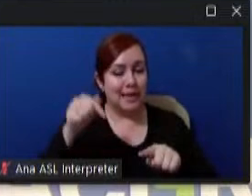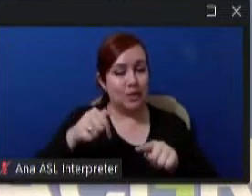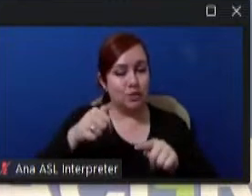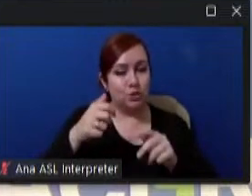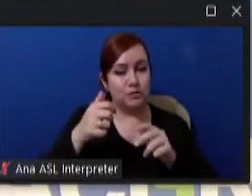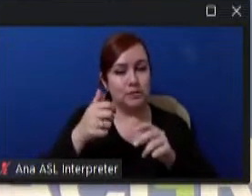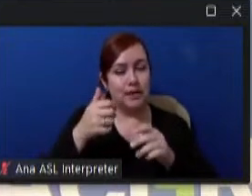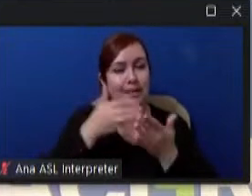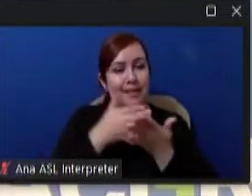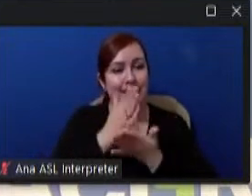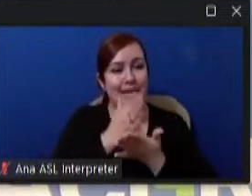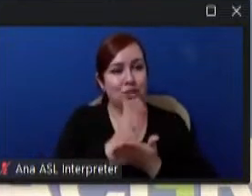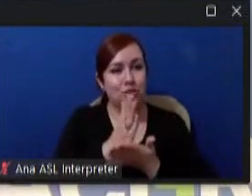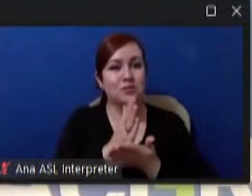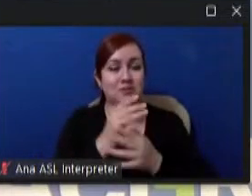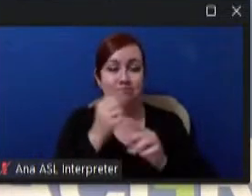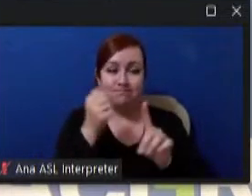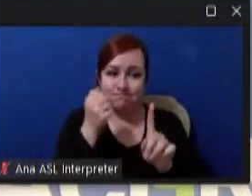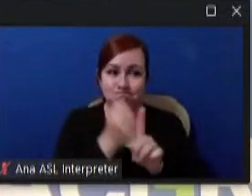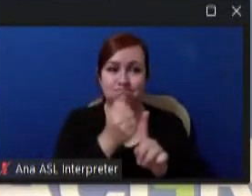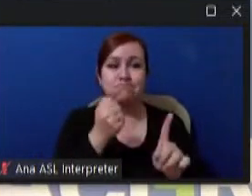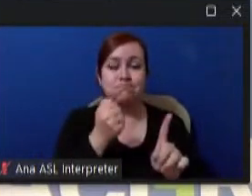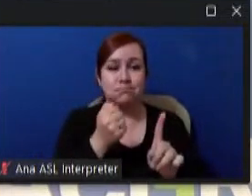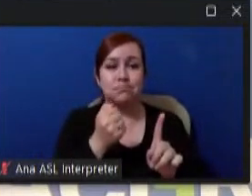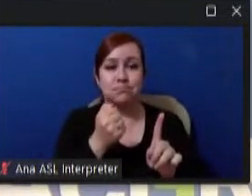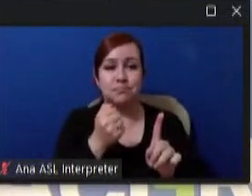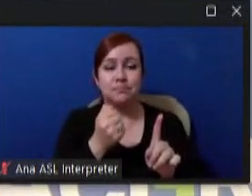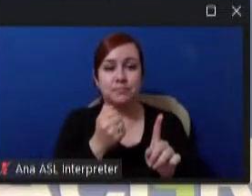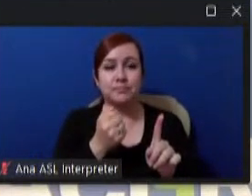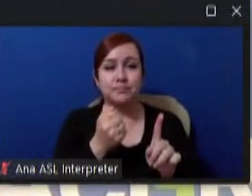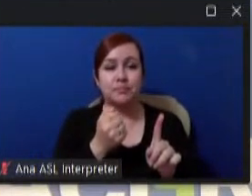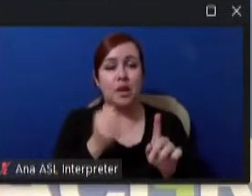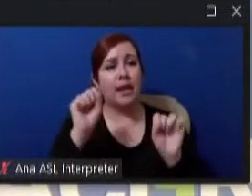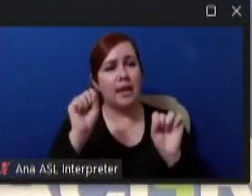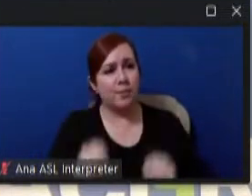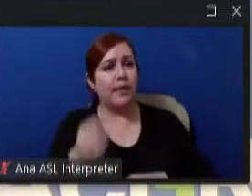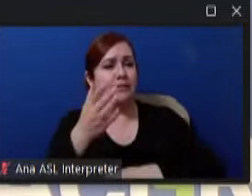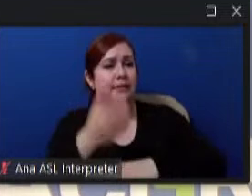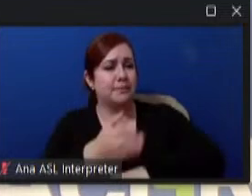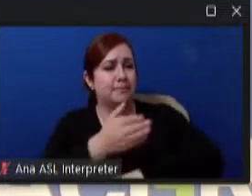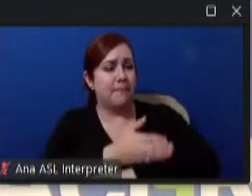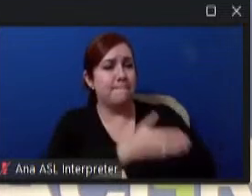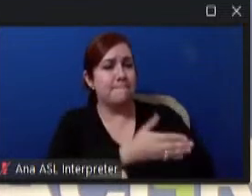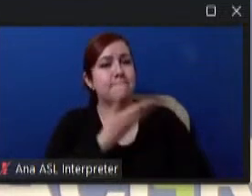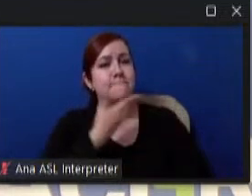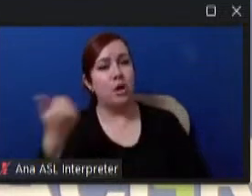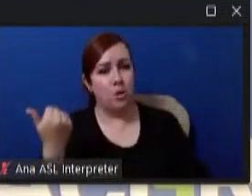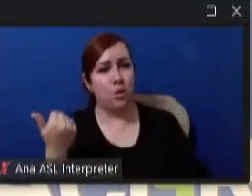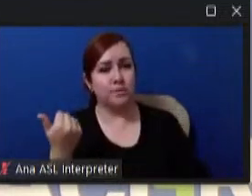face in order to exercise those rights, and this could be improved.